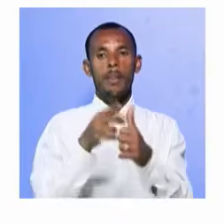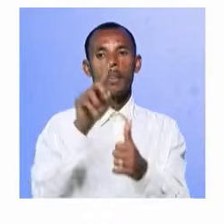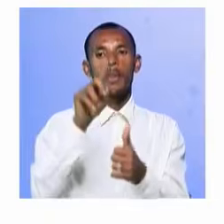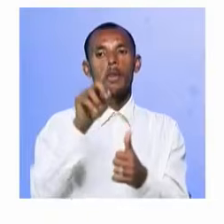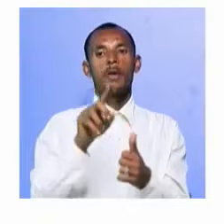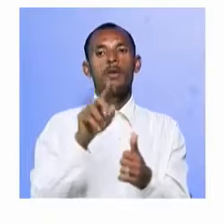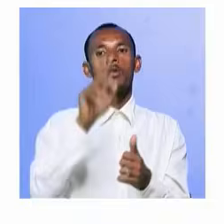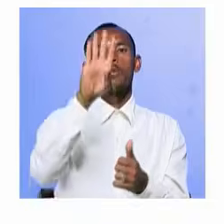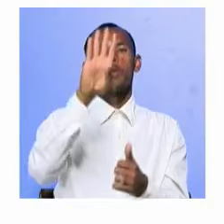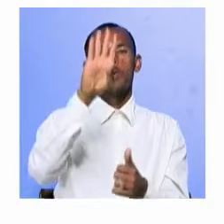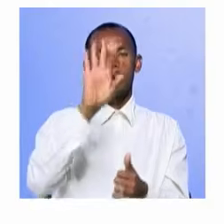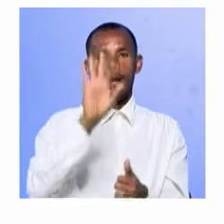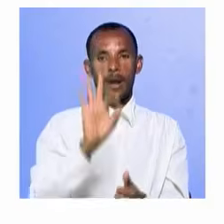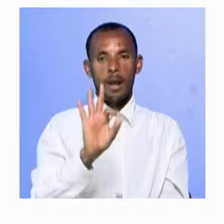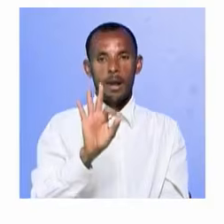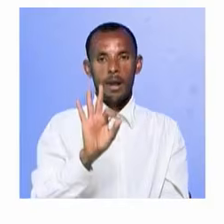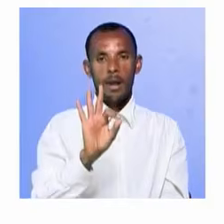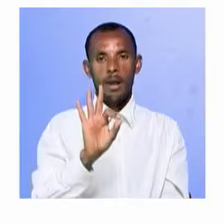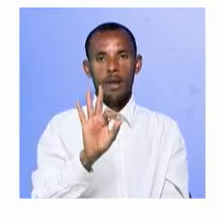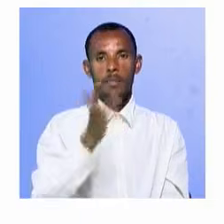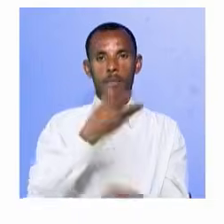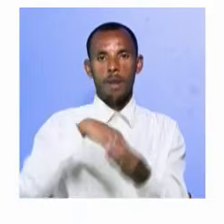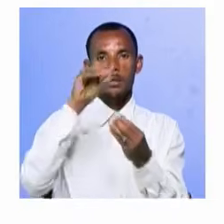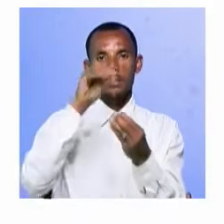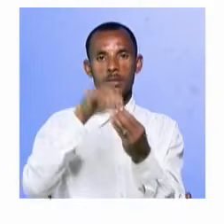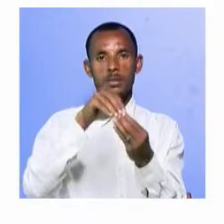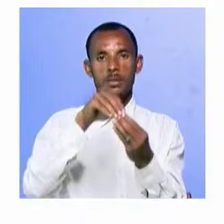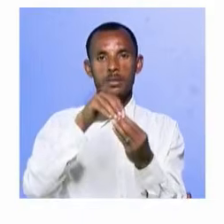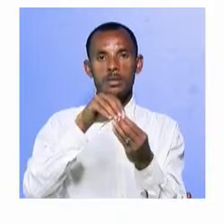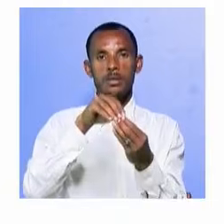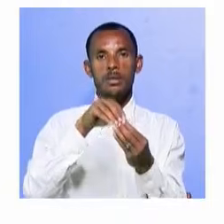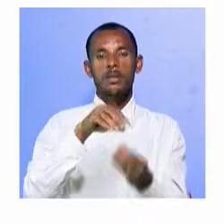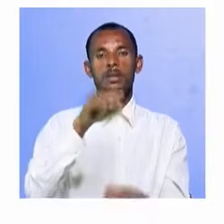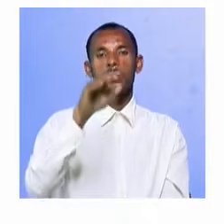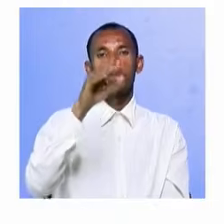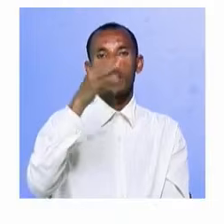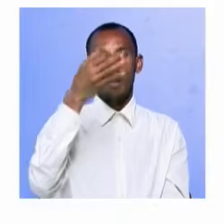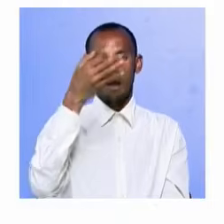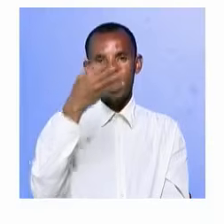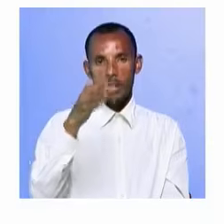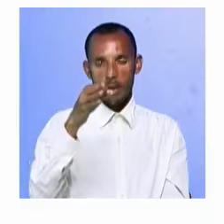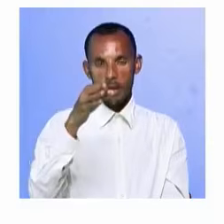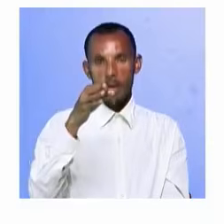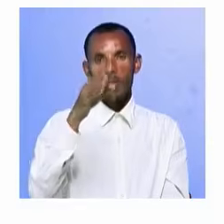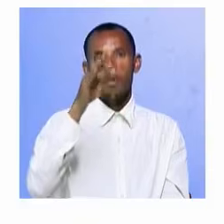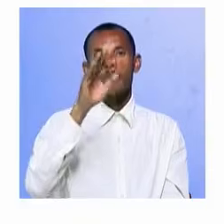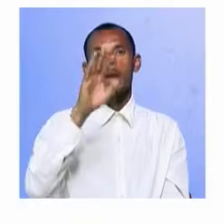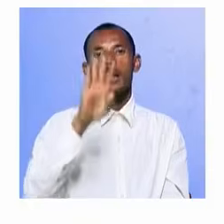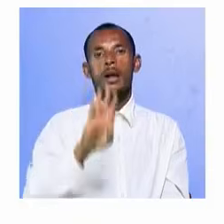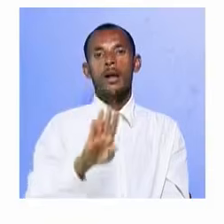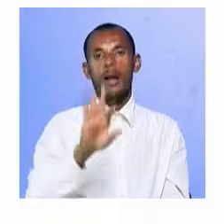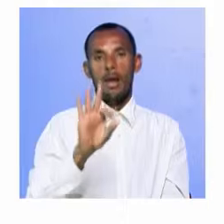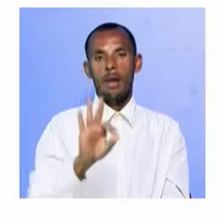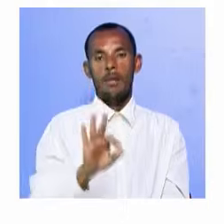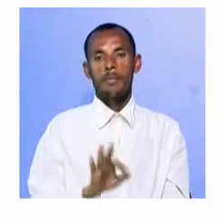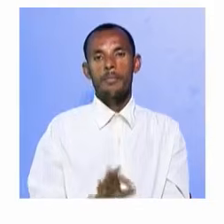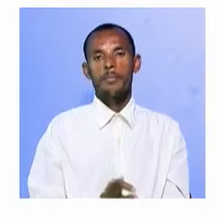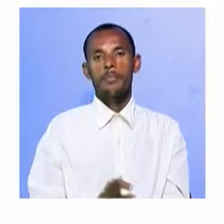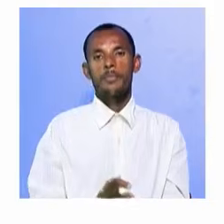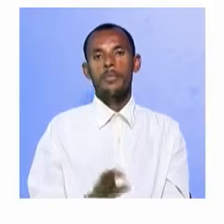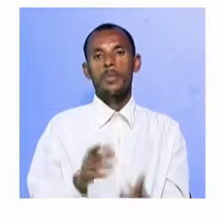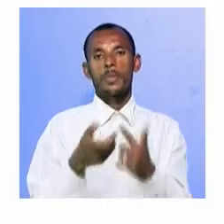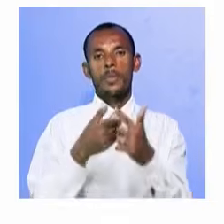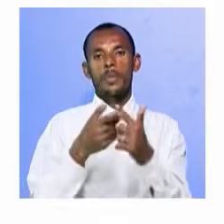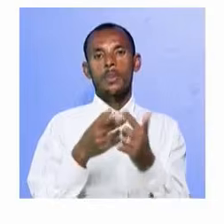4 over 9 plus 19 over 9. The